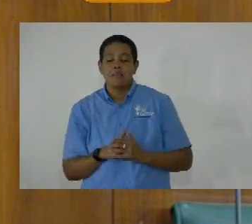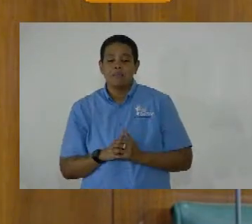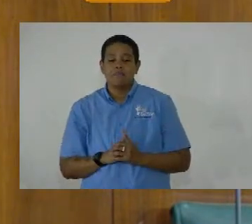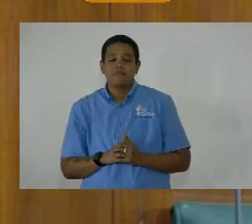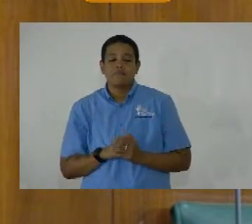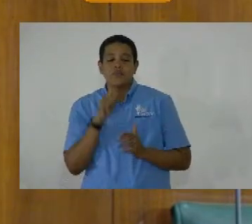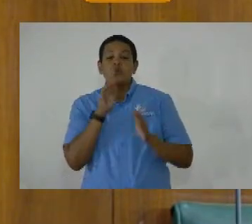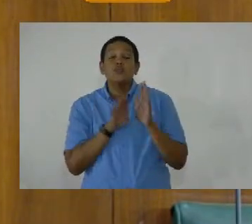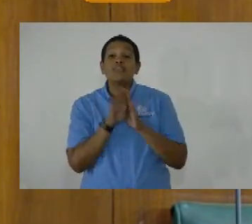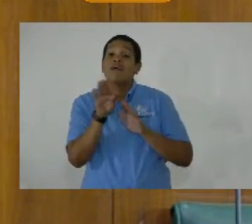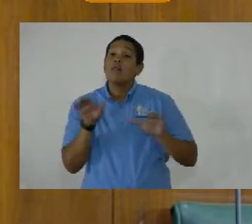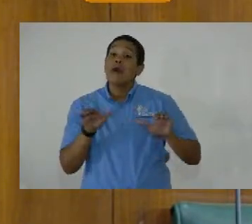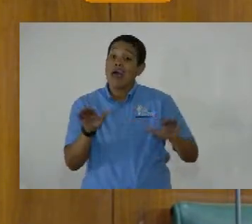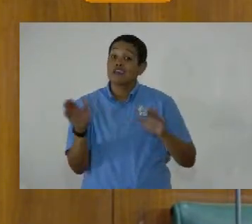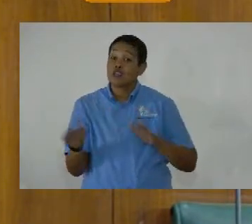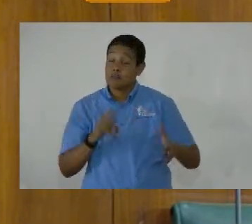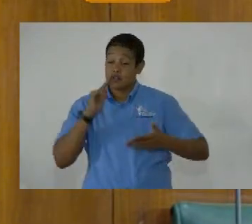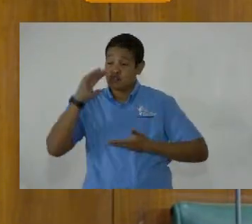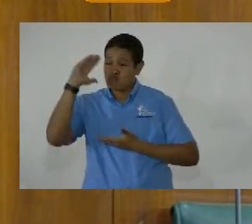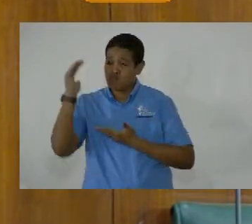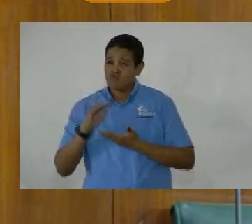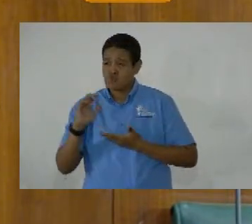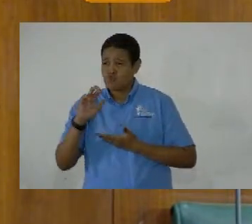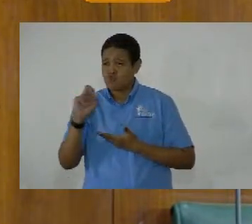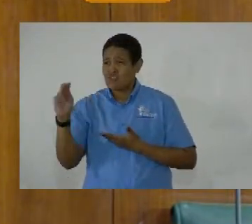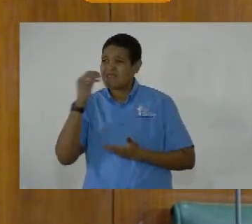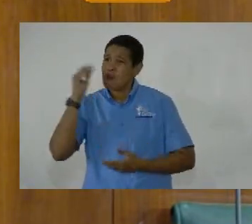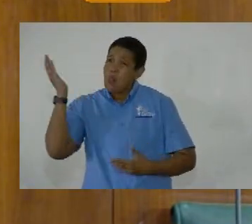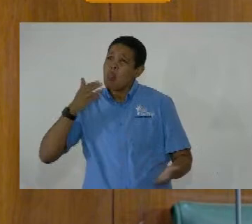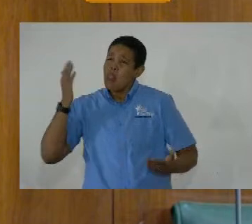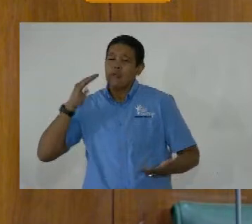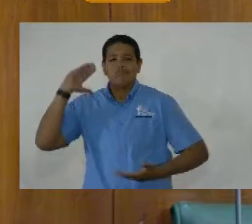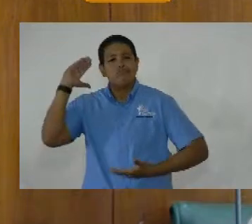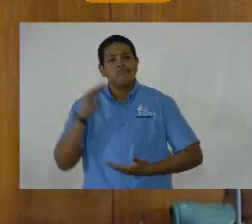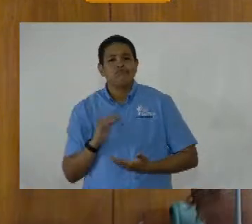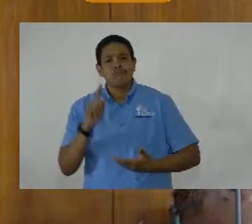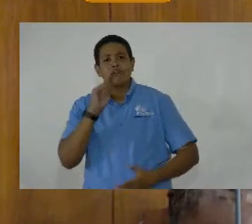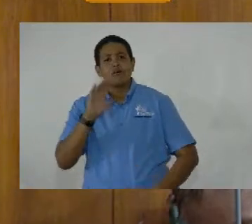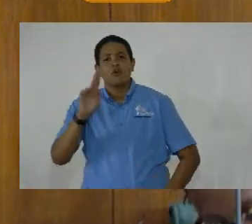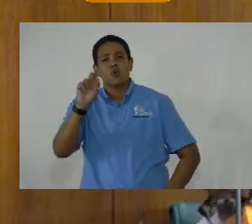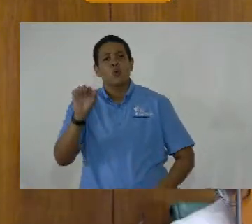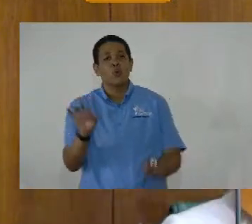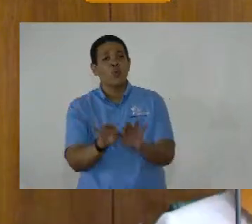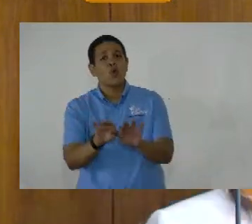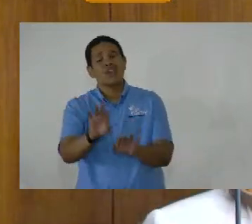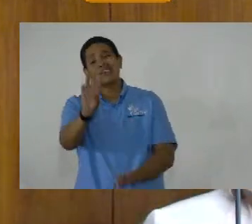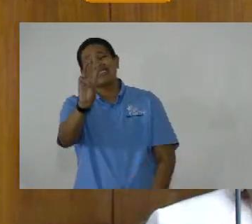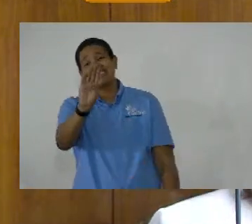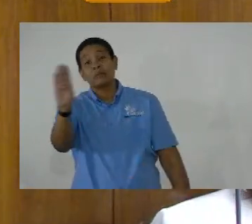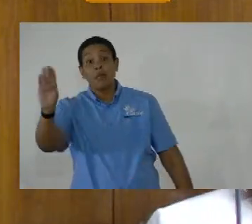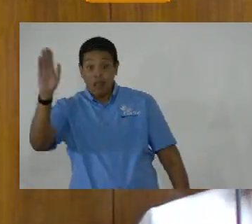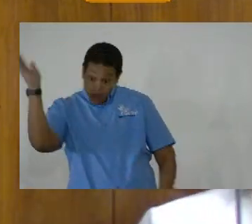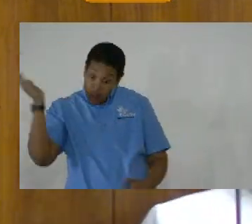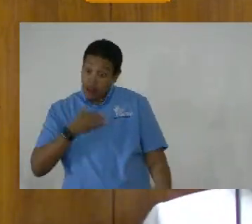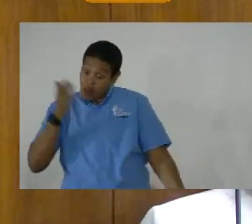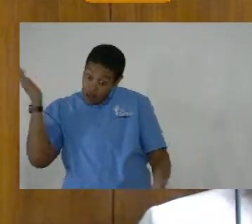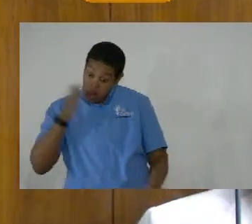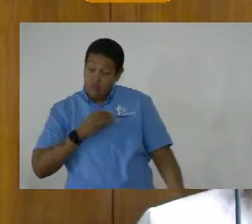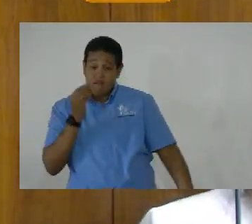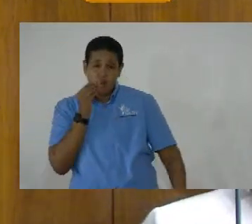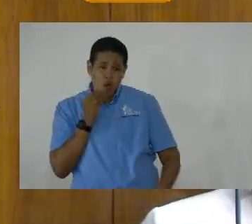to develop action plans to reduce the region's food import bill of some US $6 billion